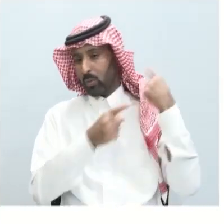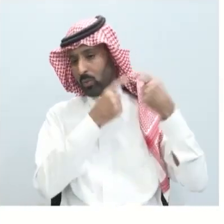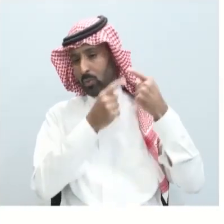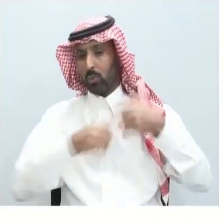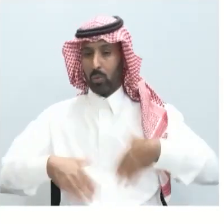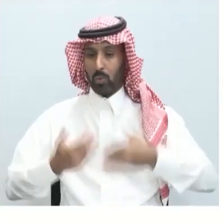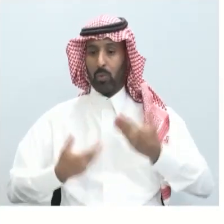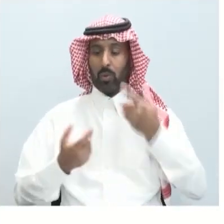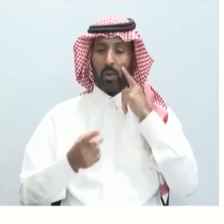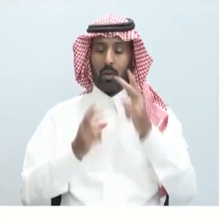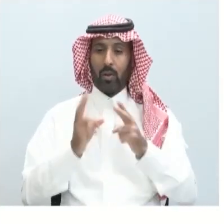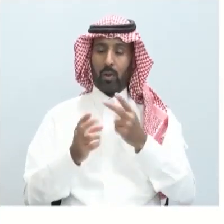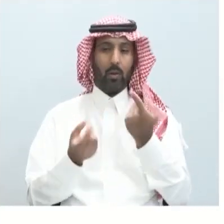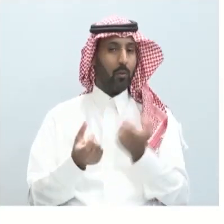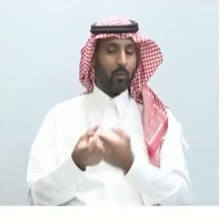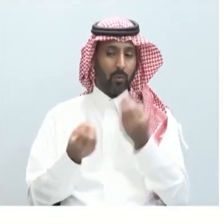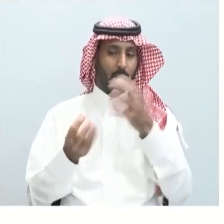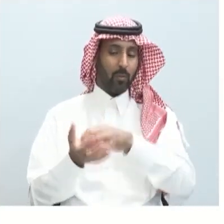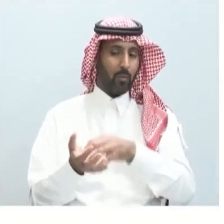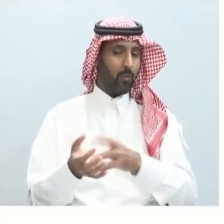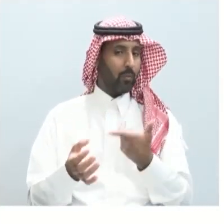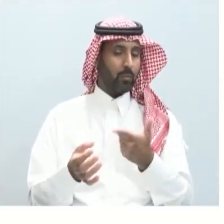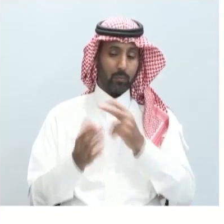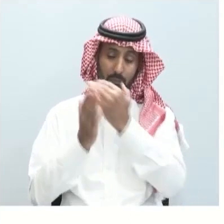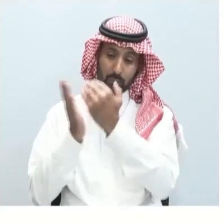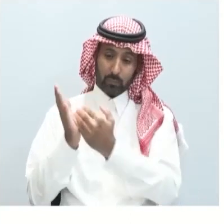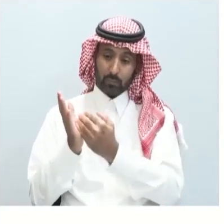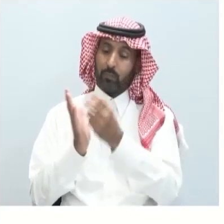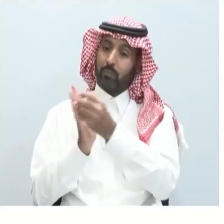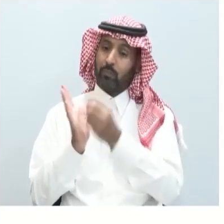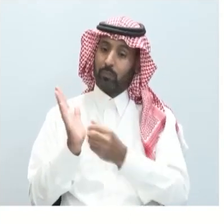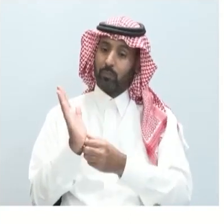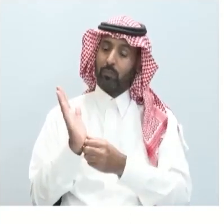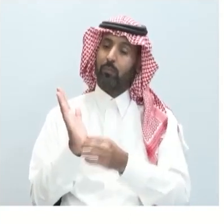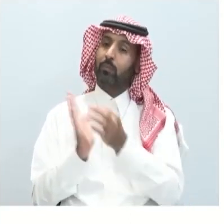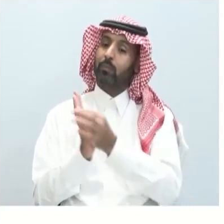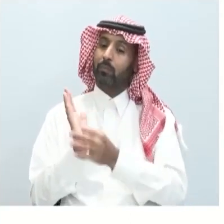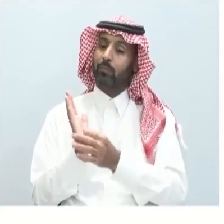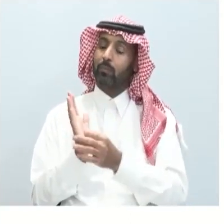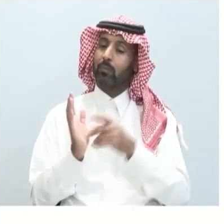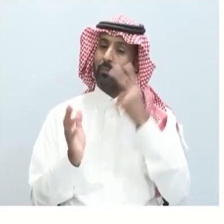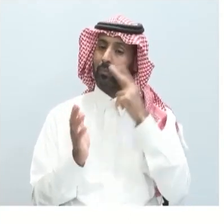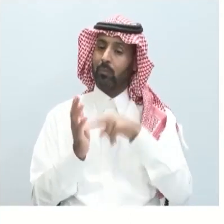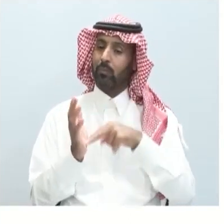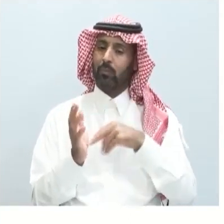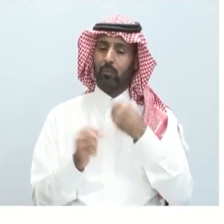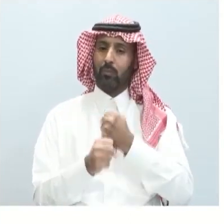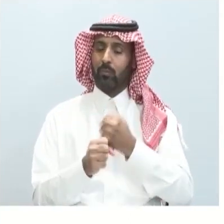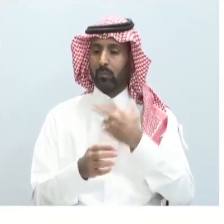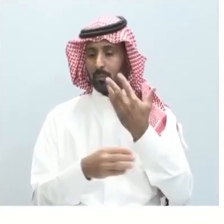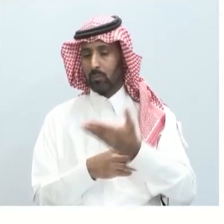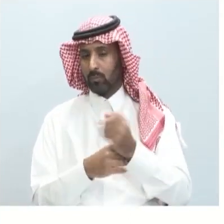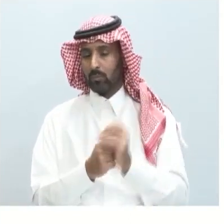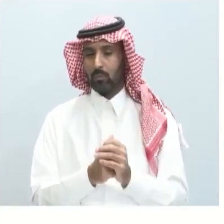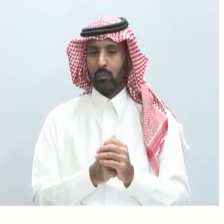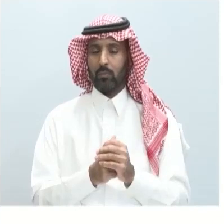entertainment project include? Again, what will cultural and entertainment project include?